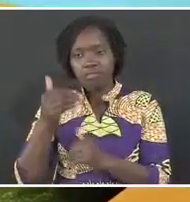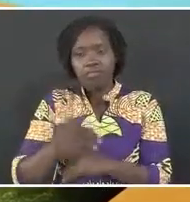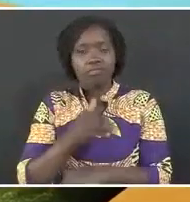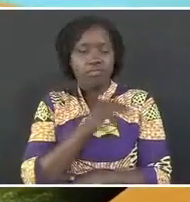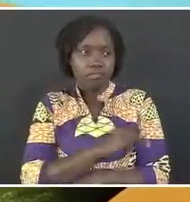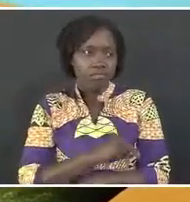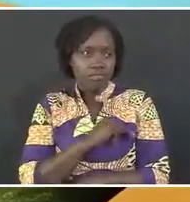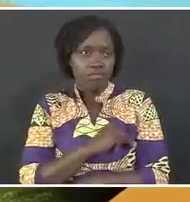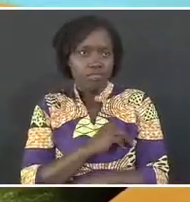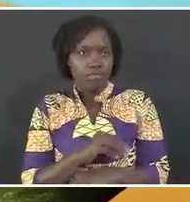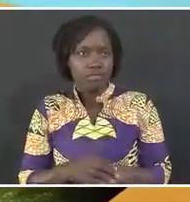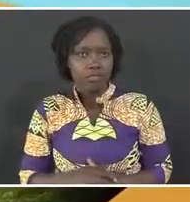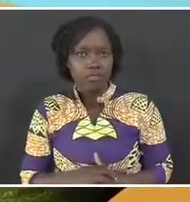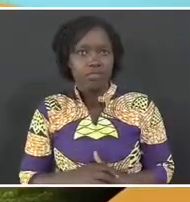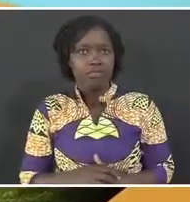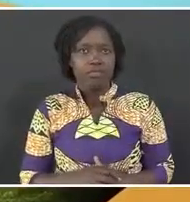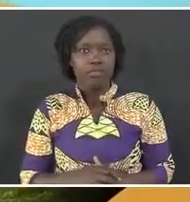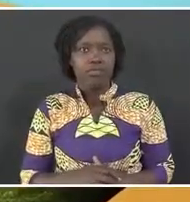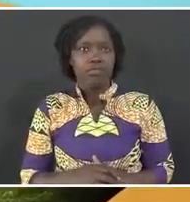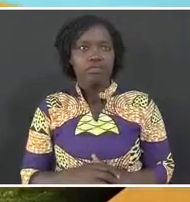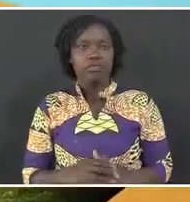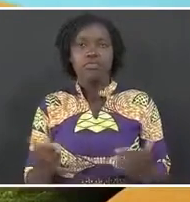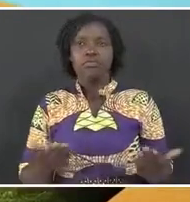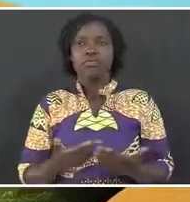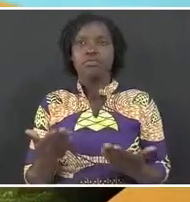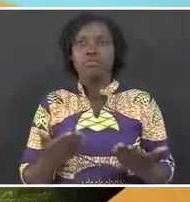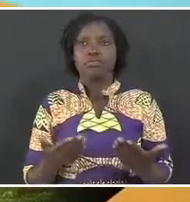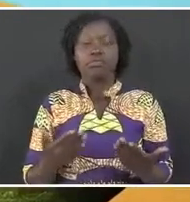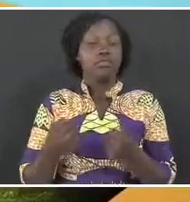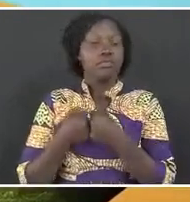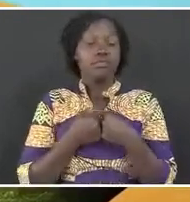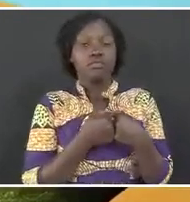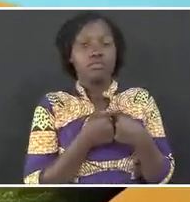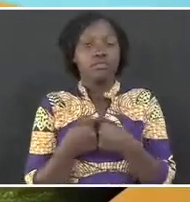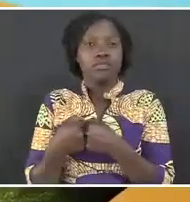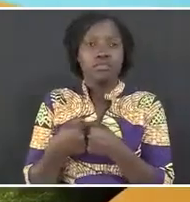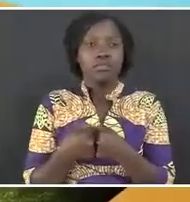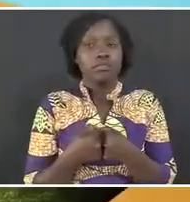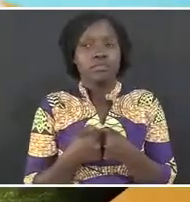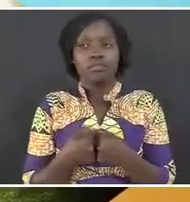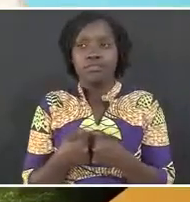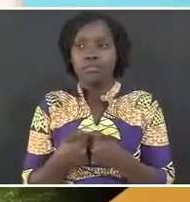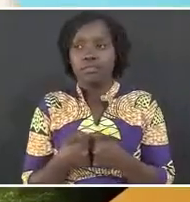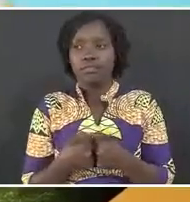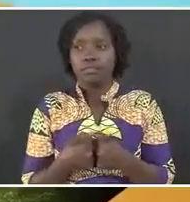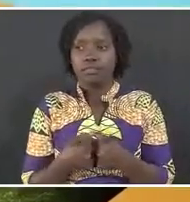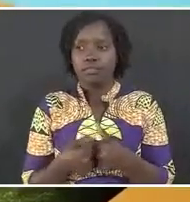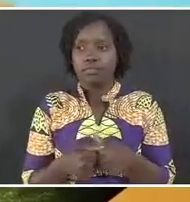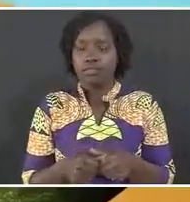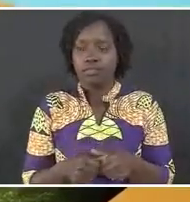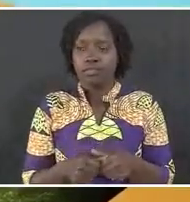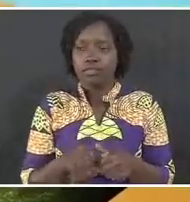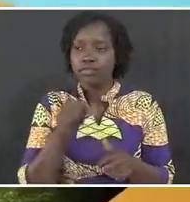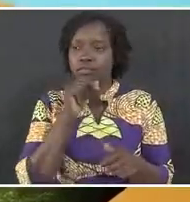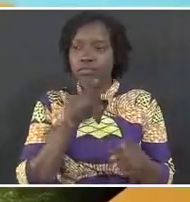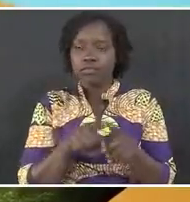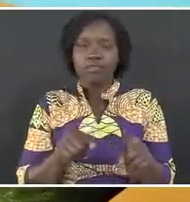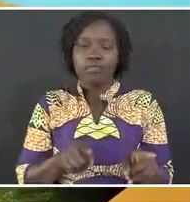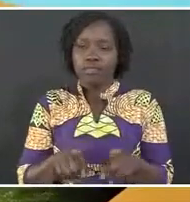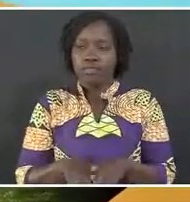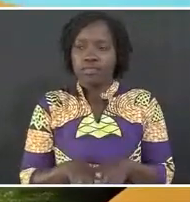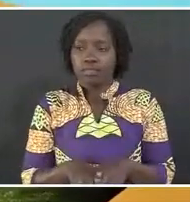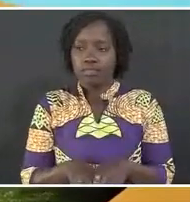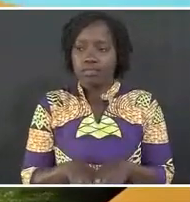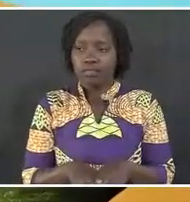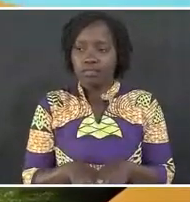mission. And this is where we face the challenge of unfinished work. Brothers and